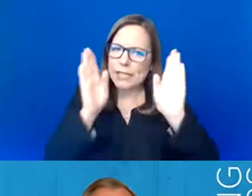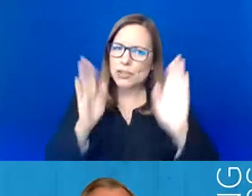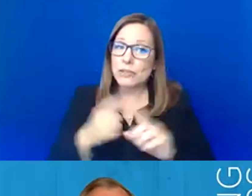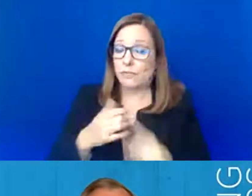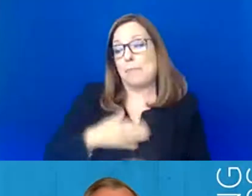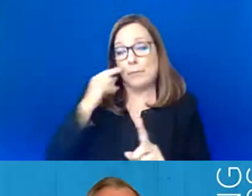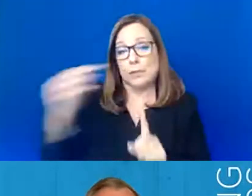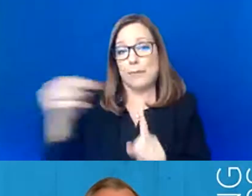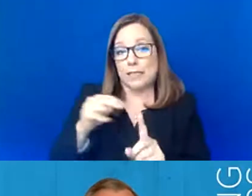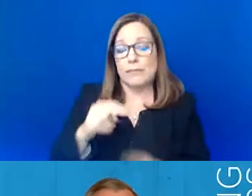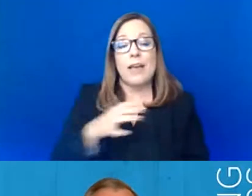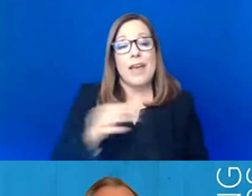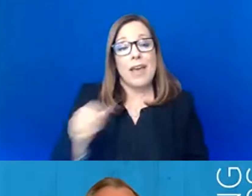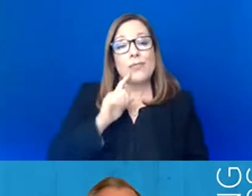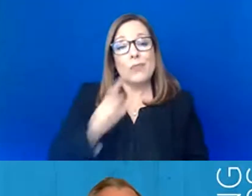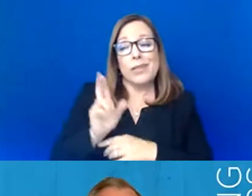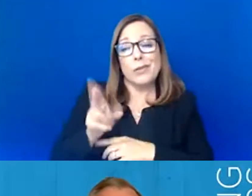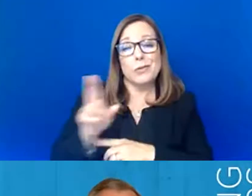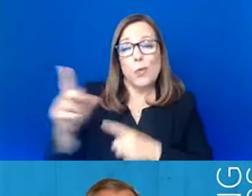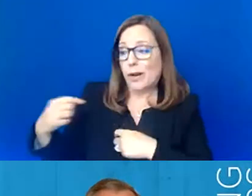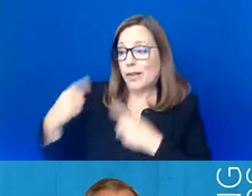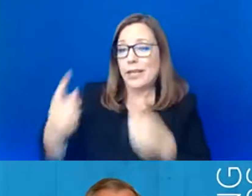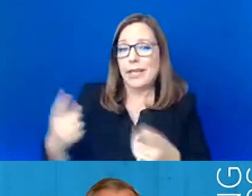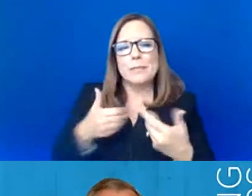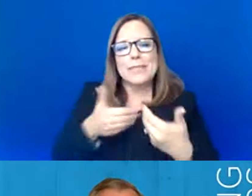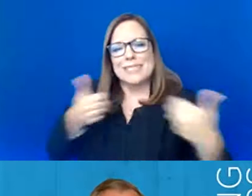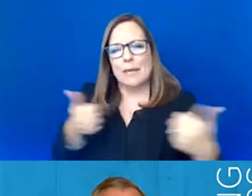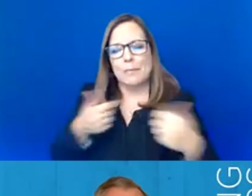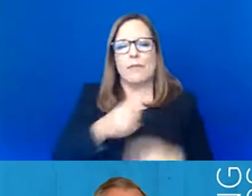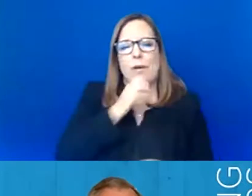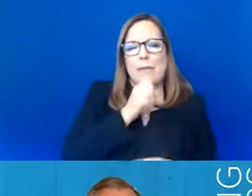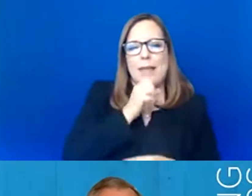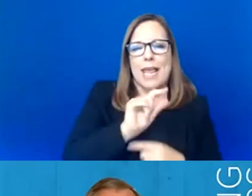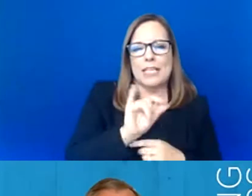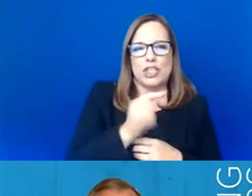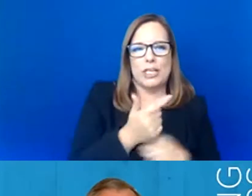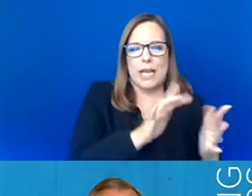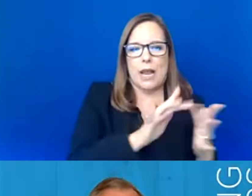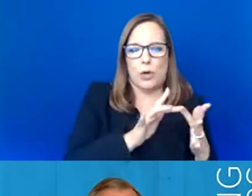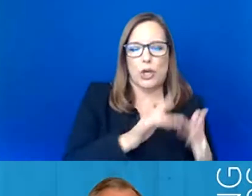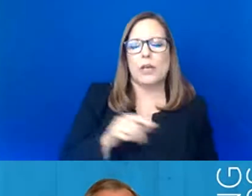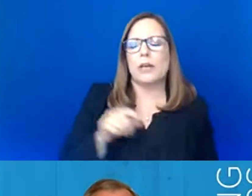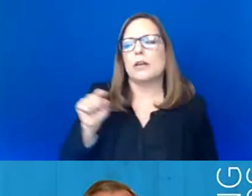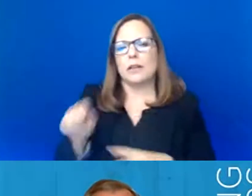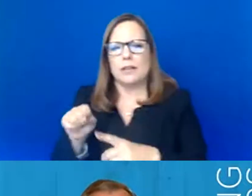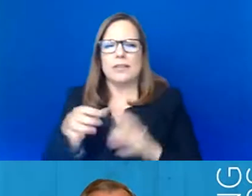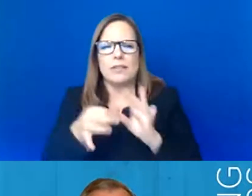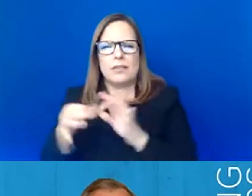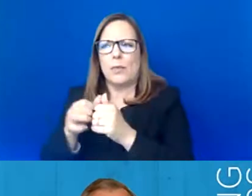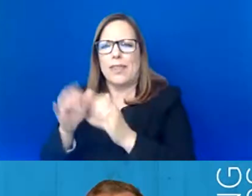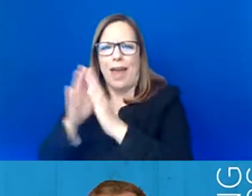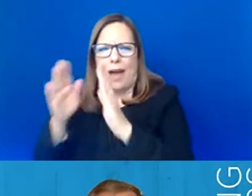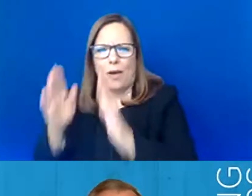has kind of been outside of the traditional aging network. It's always been over with housing and community development and in